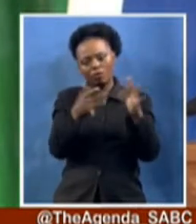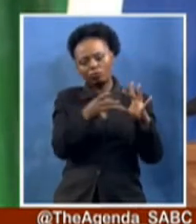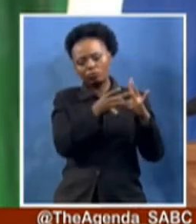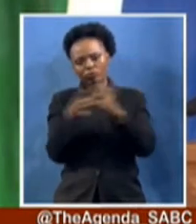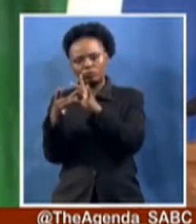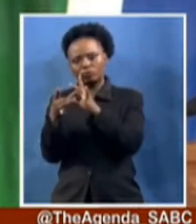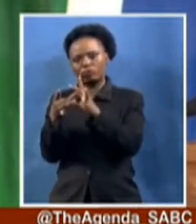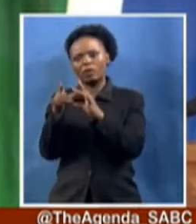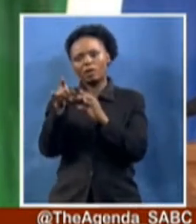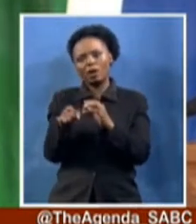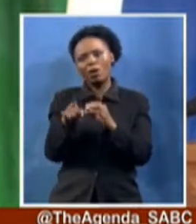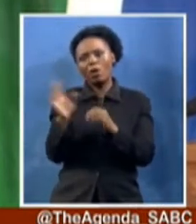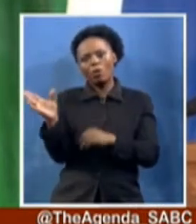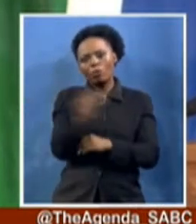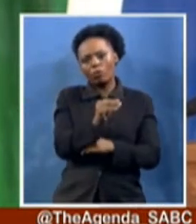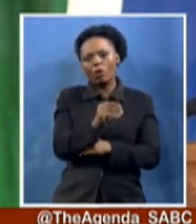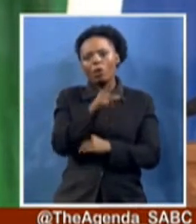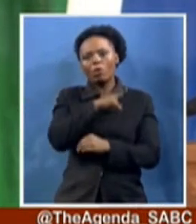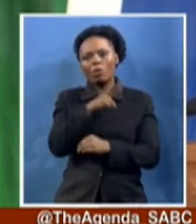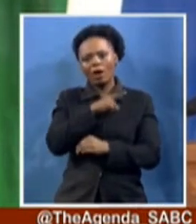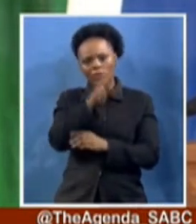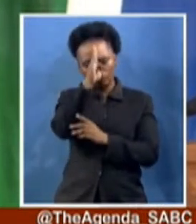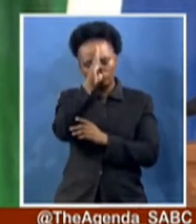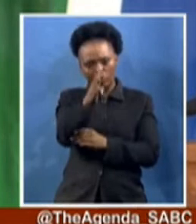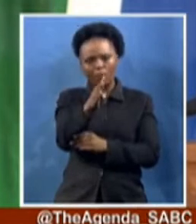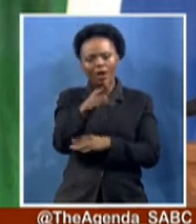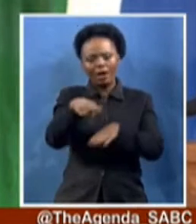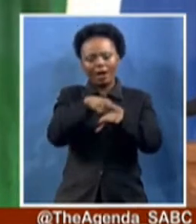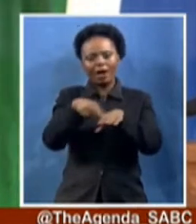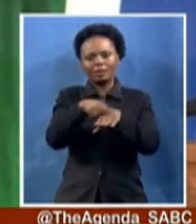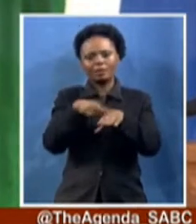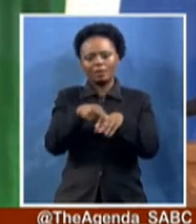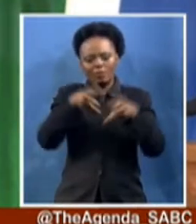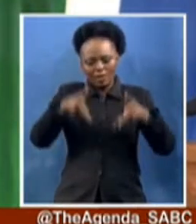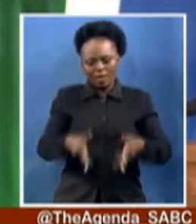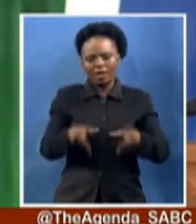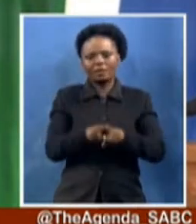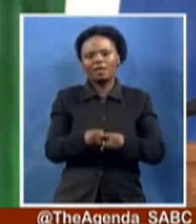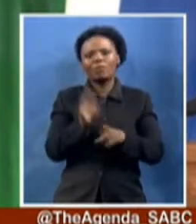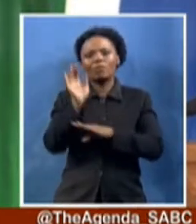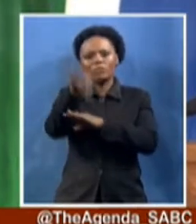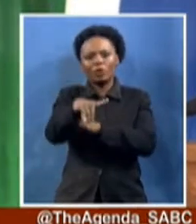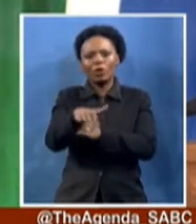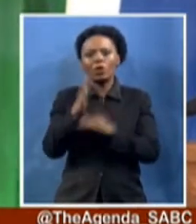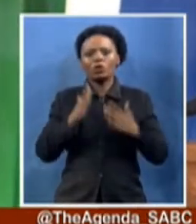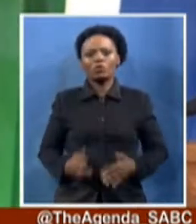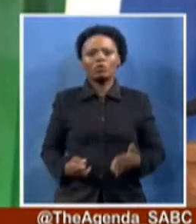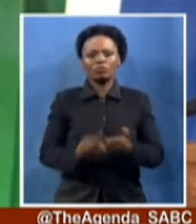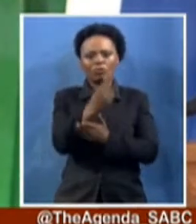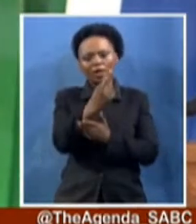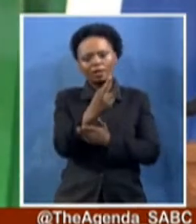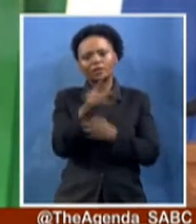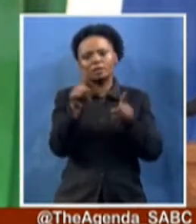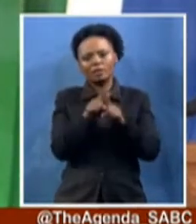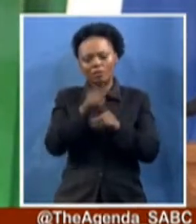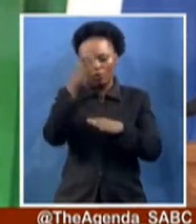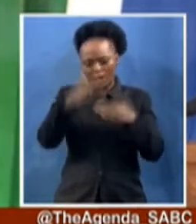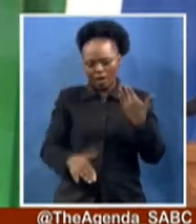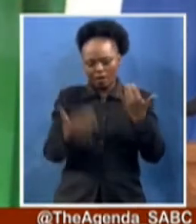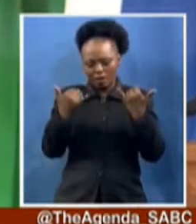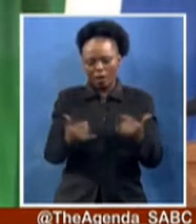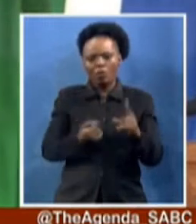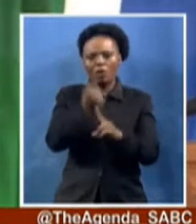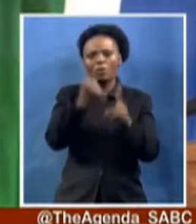racism here and abroad. Human rights know no sovereignty. To this end, we will pursue justice where injustice